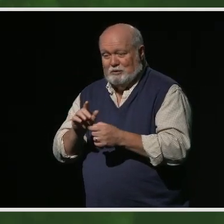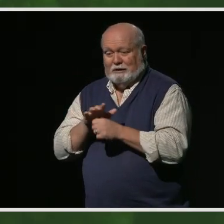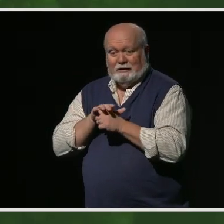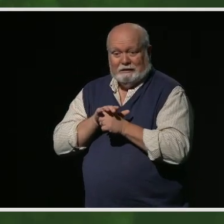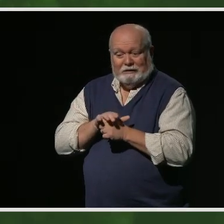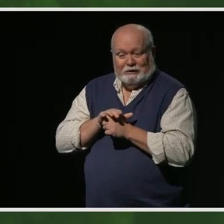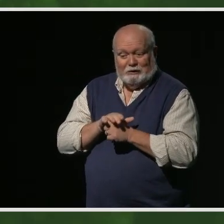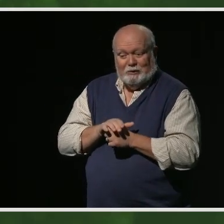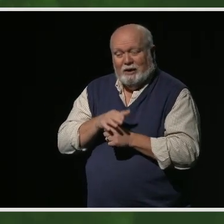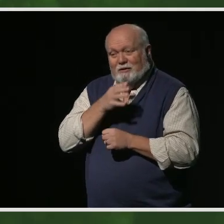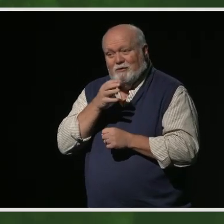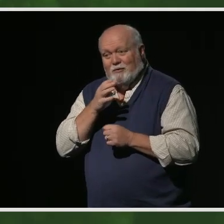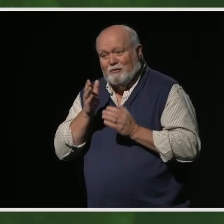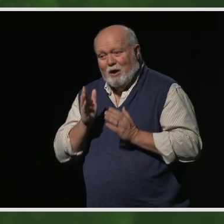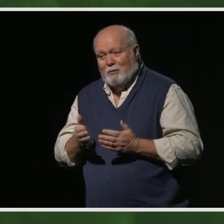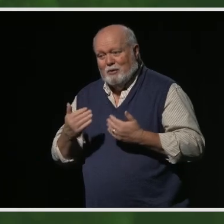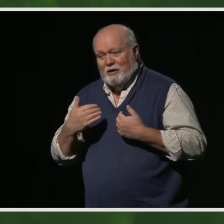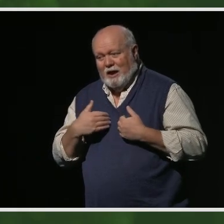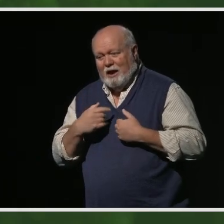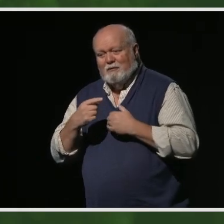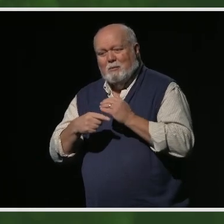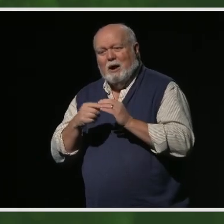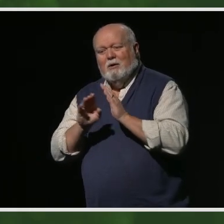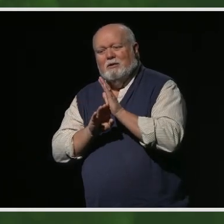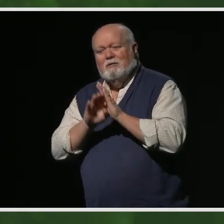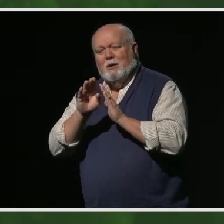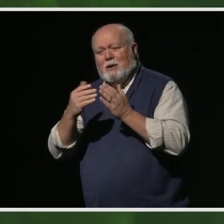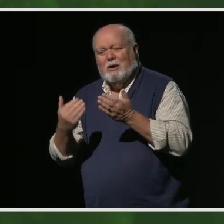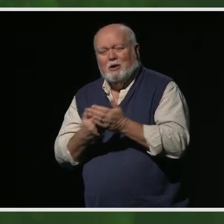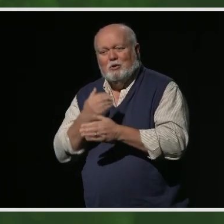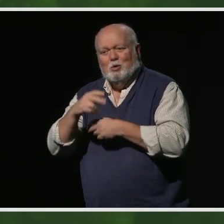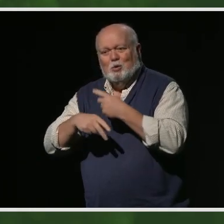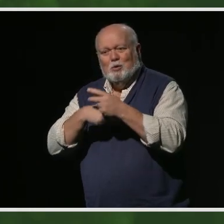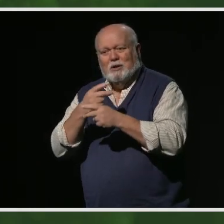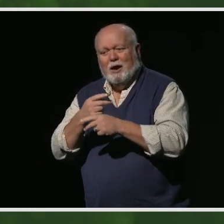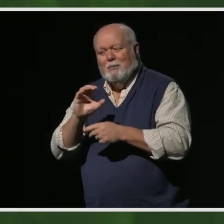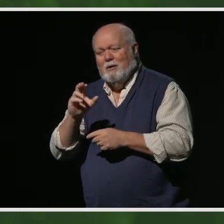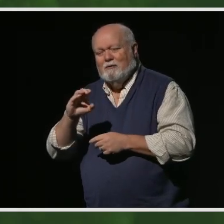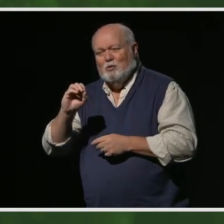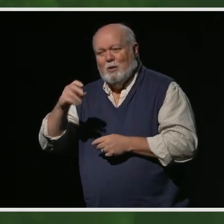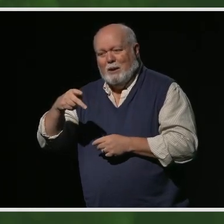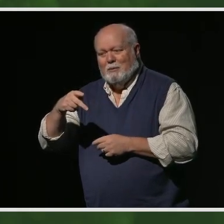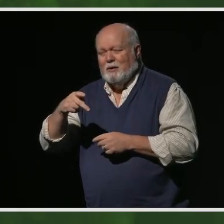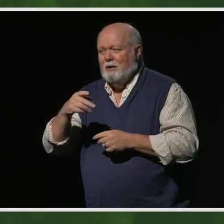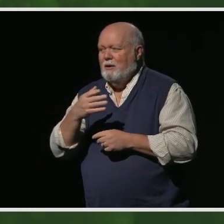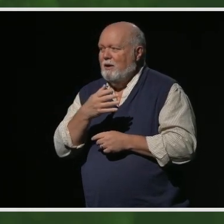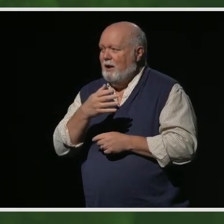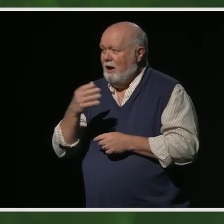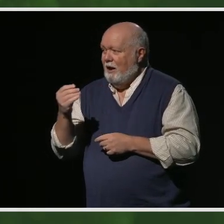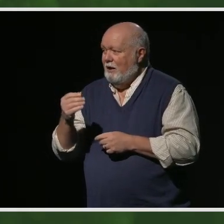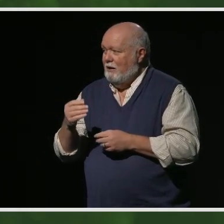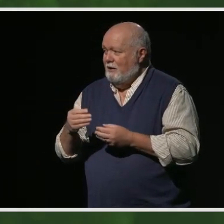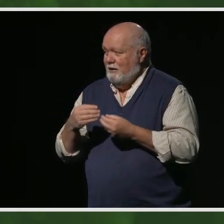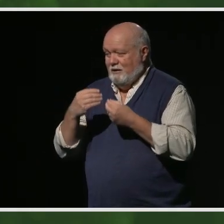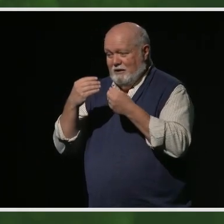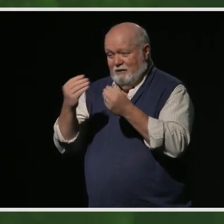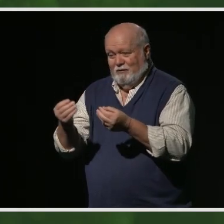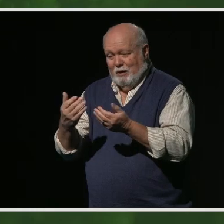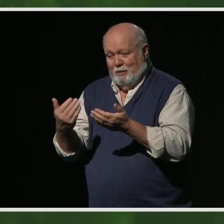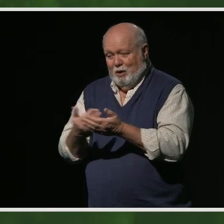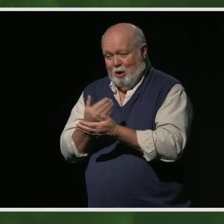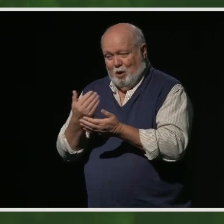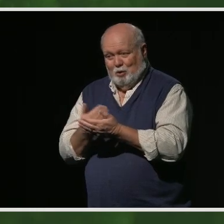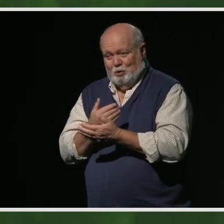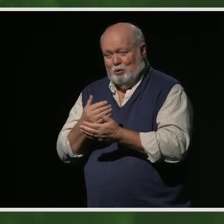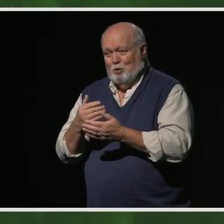on taking a new crop while we give them a new cash crop rotation